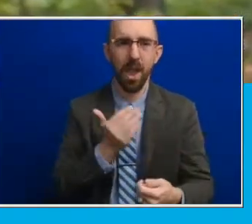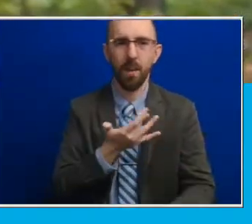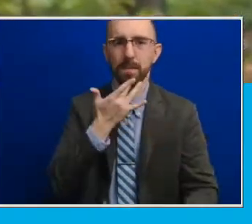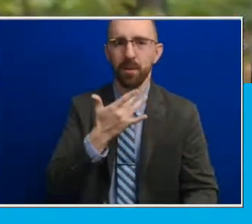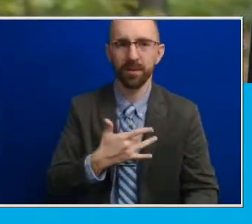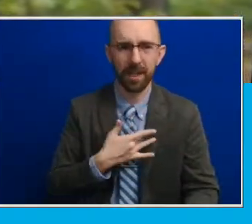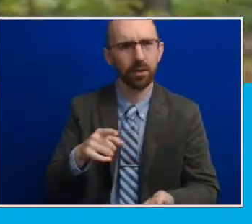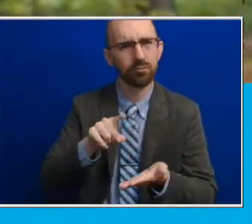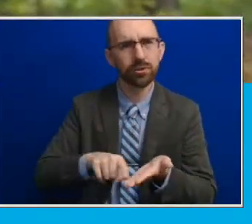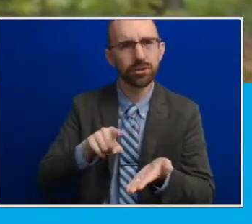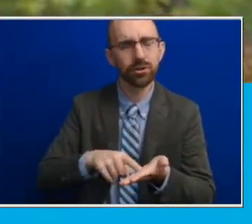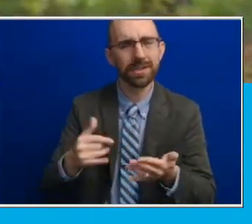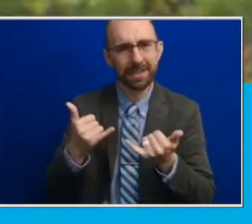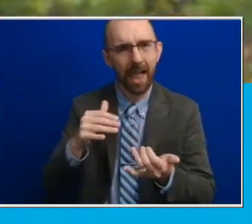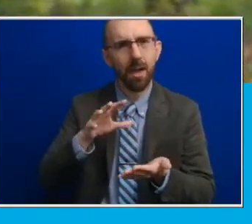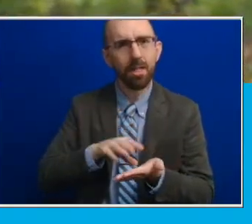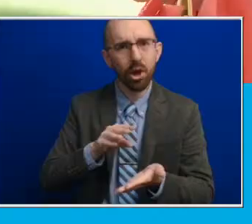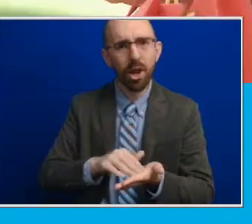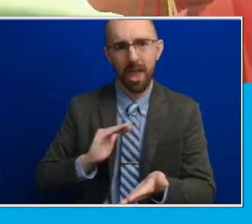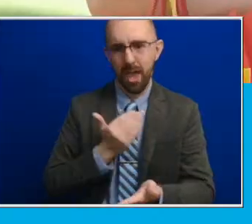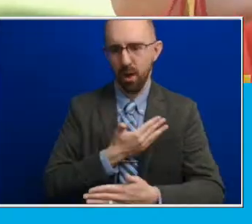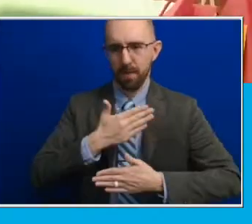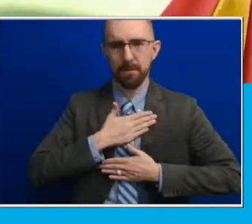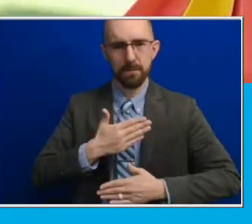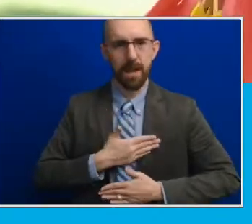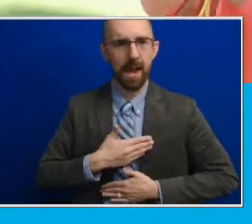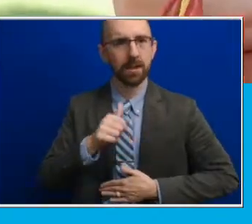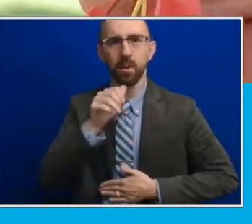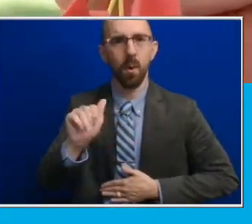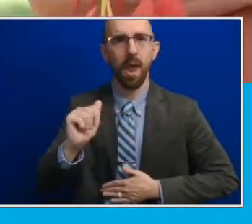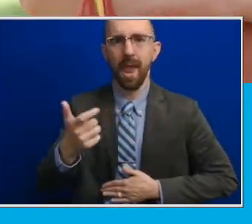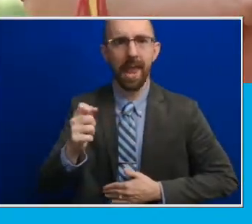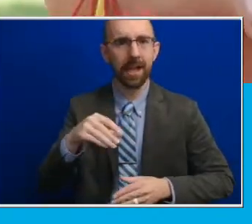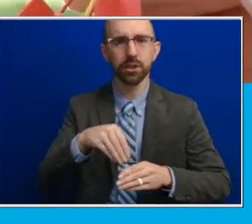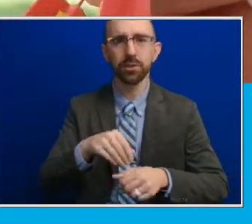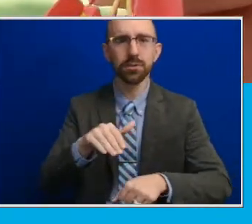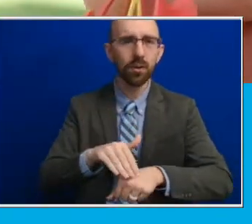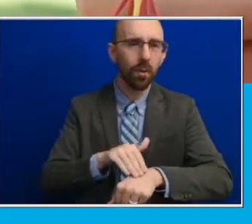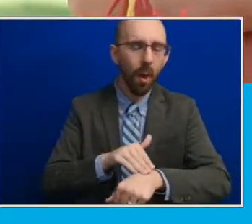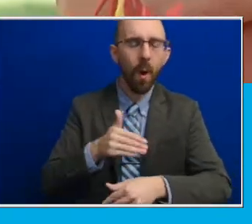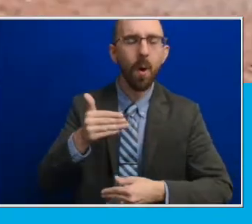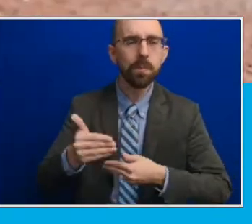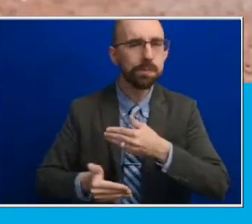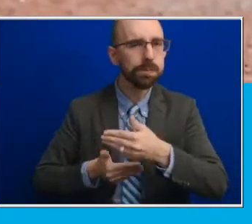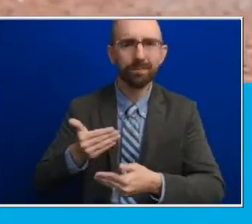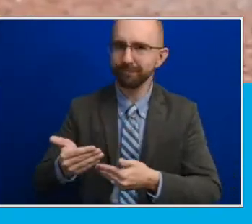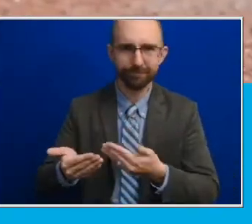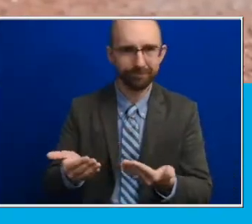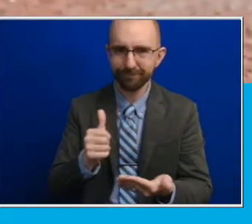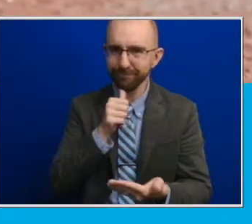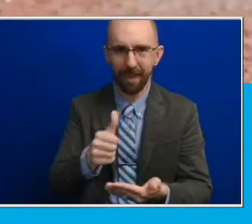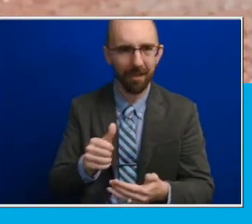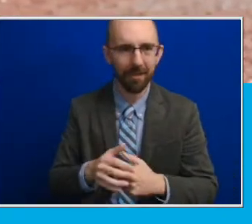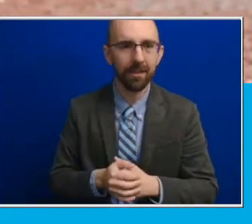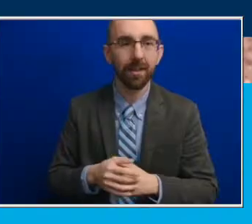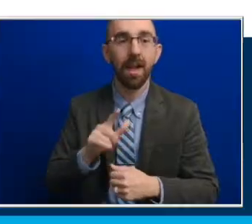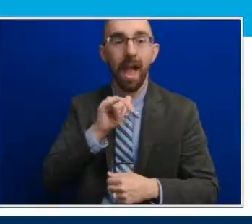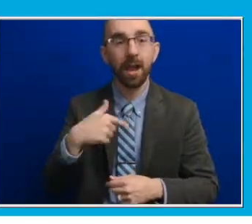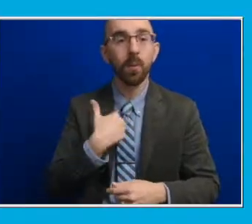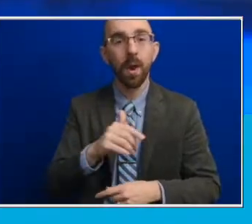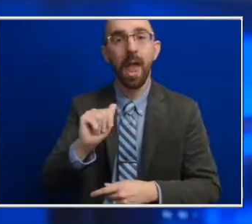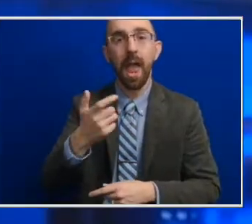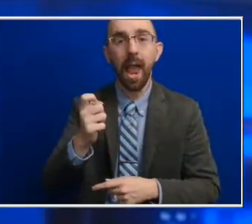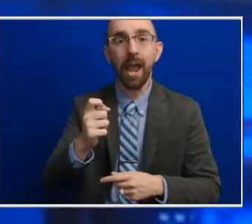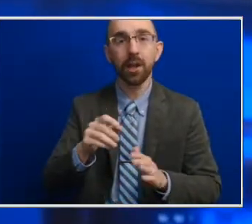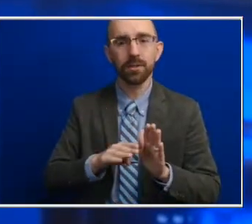Researchers are now learning our bodies don't age in a slow and steady process. We actually age in bursts.